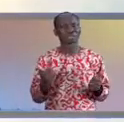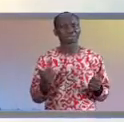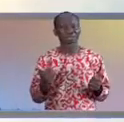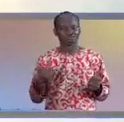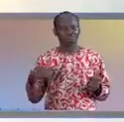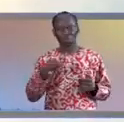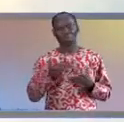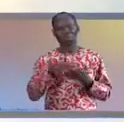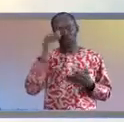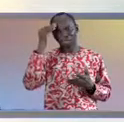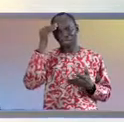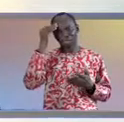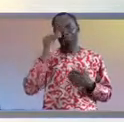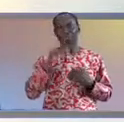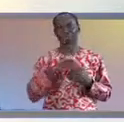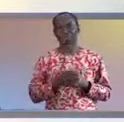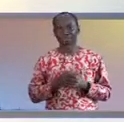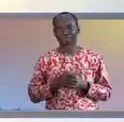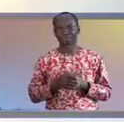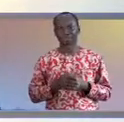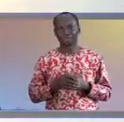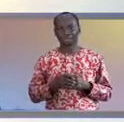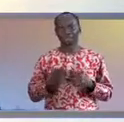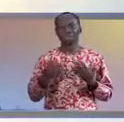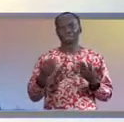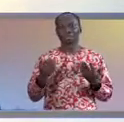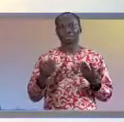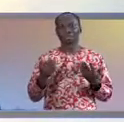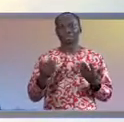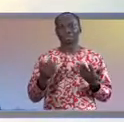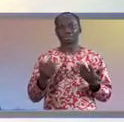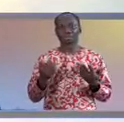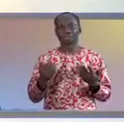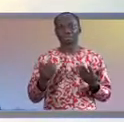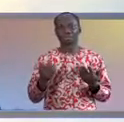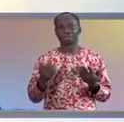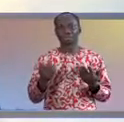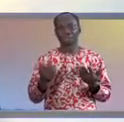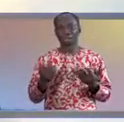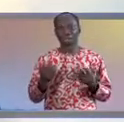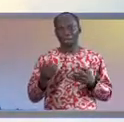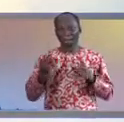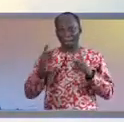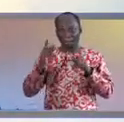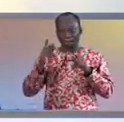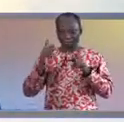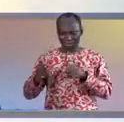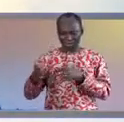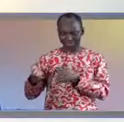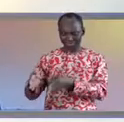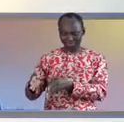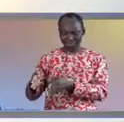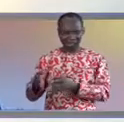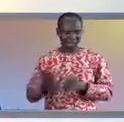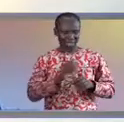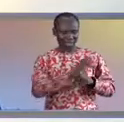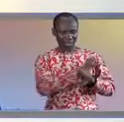is on earth, that which stands between the person and salvation itself is